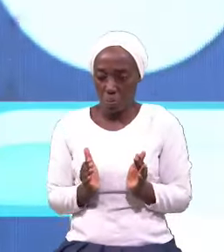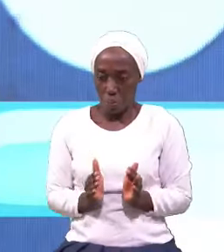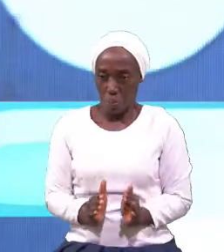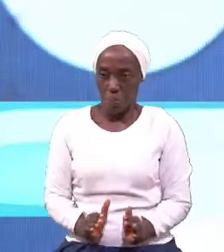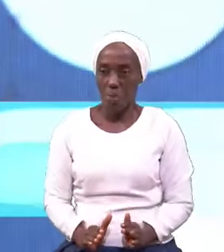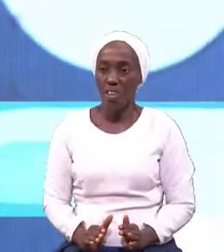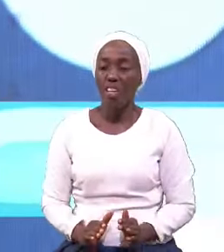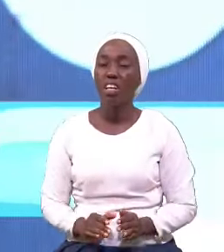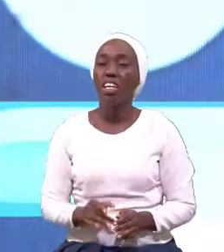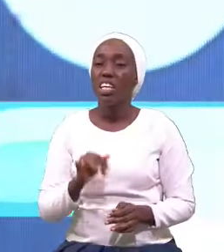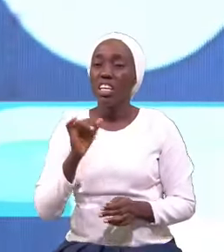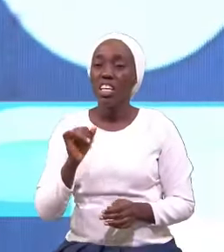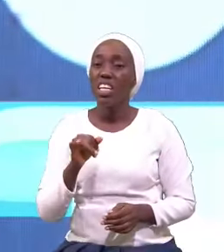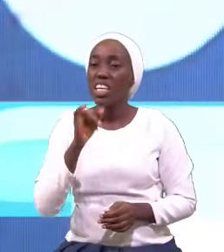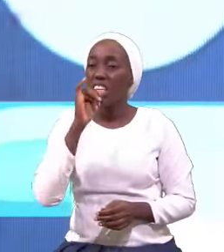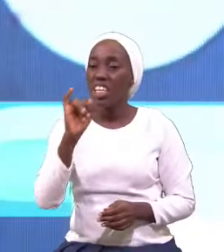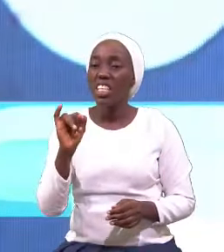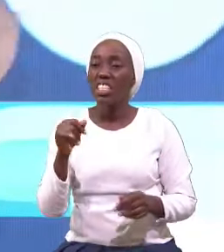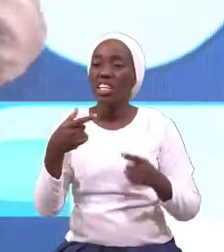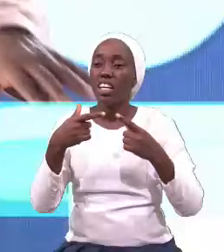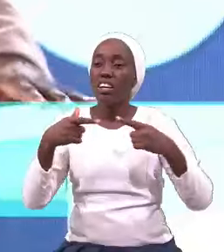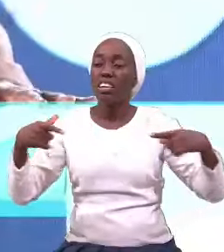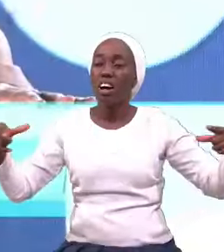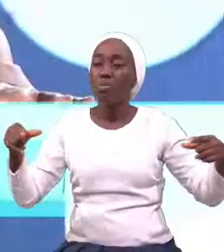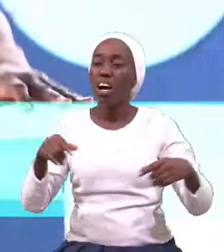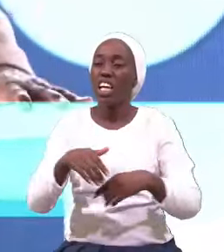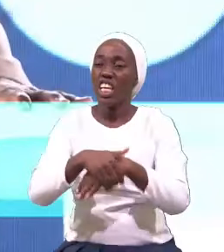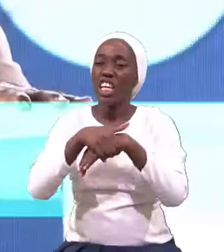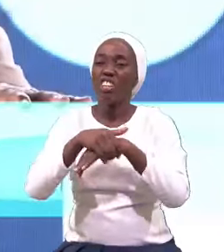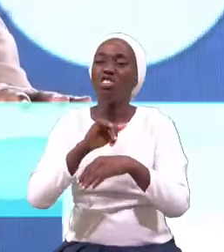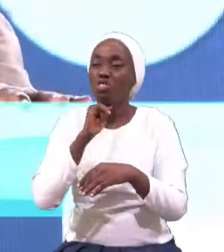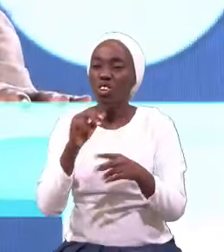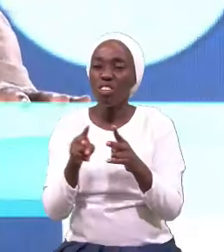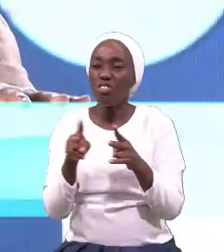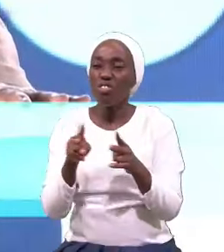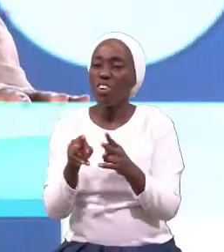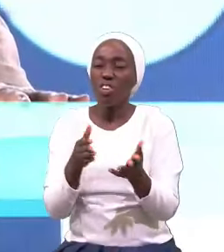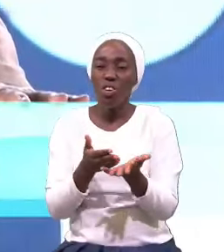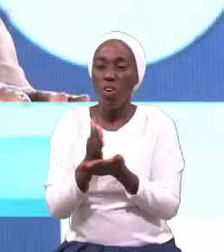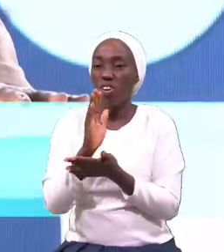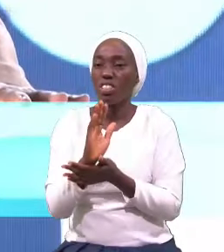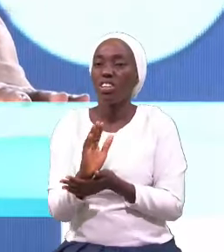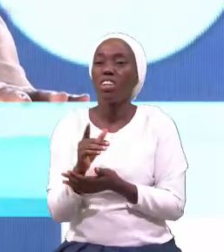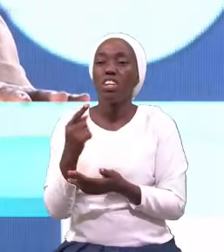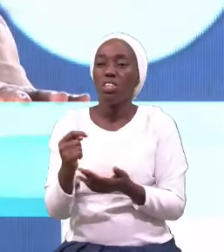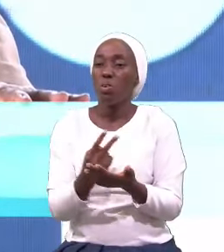his grammar is not very good. The Holy Ghost is not in the